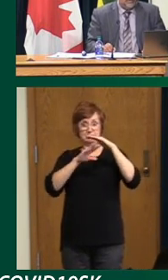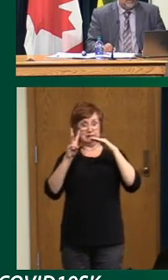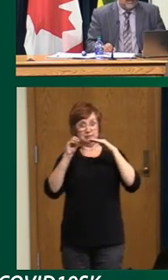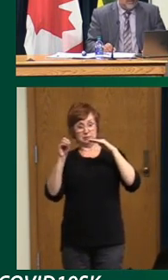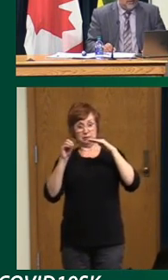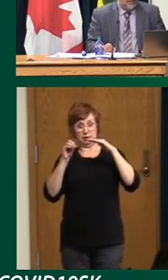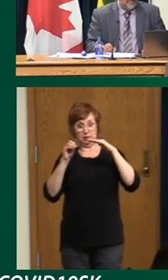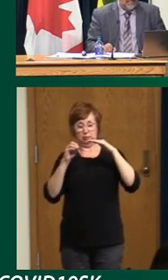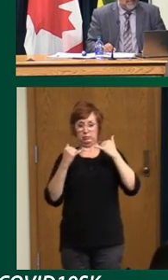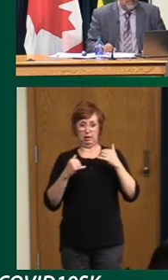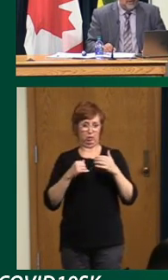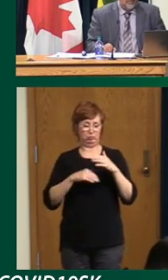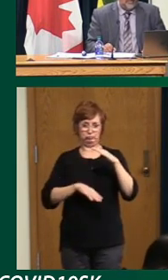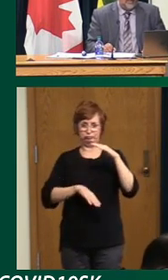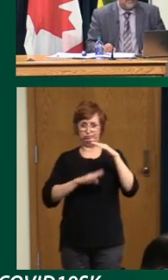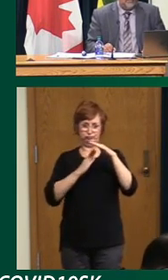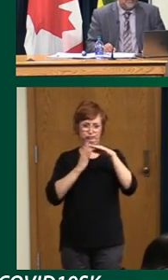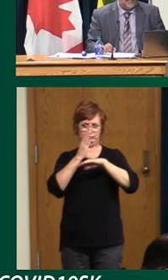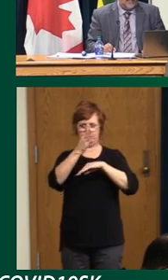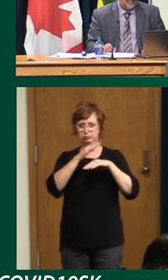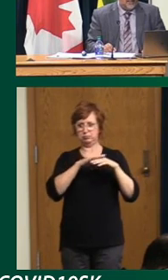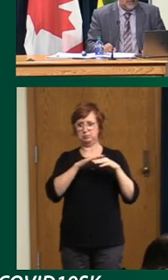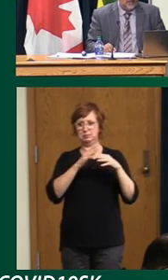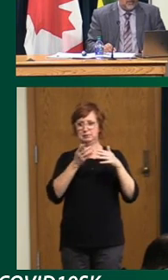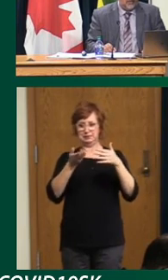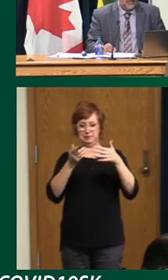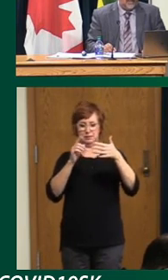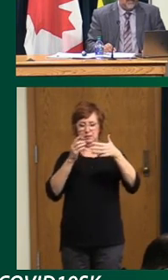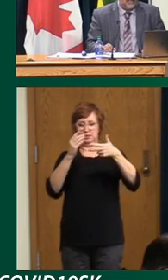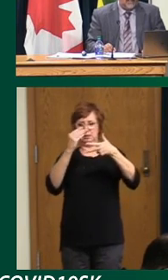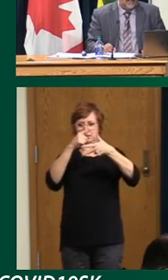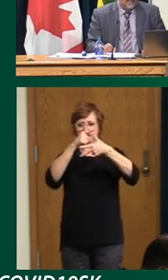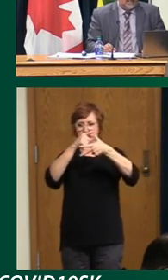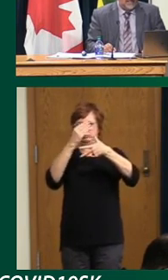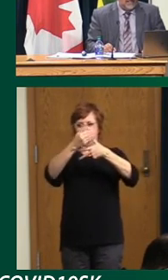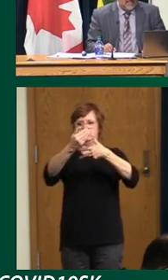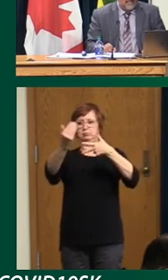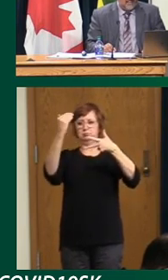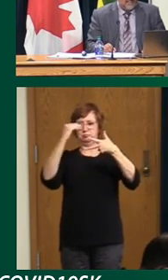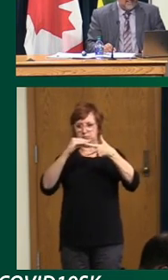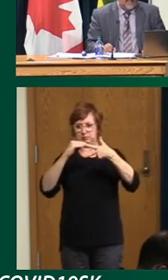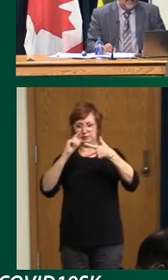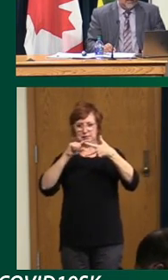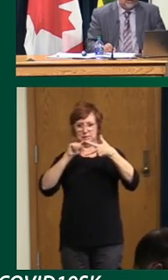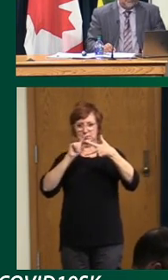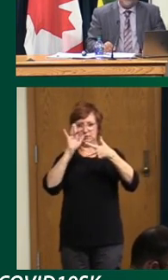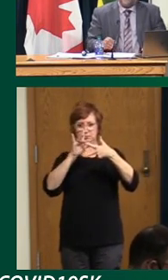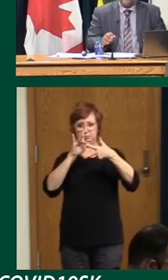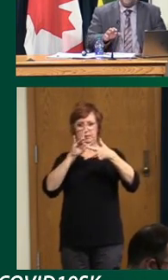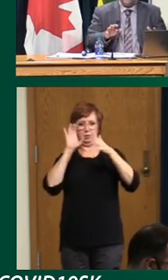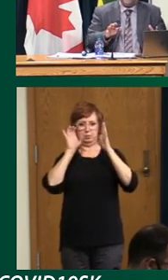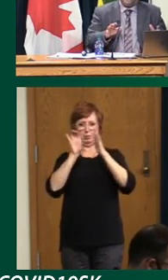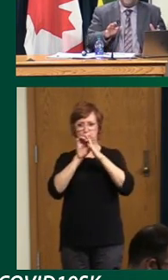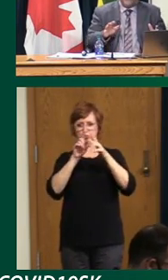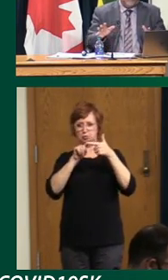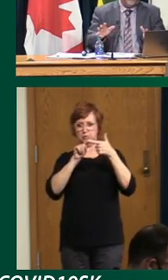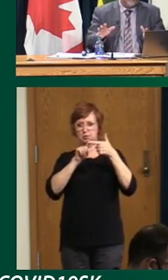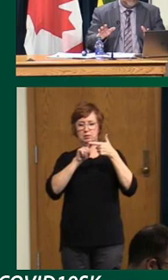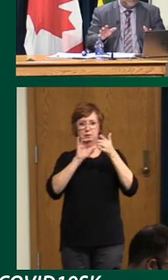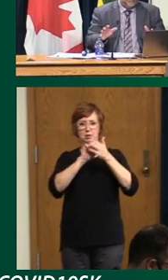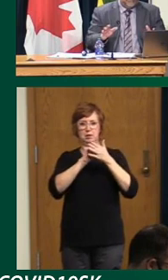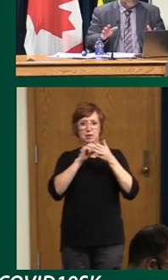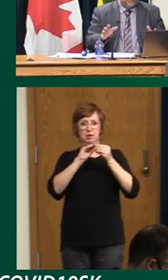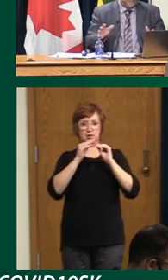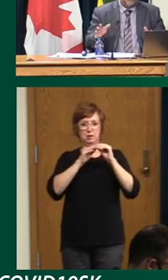be. Right now, we're seeing a bit of a surge, the fall peak, and that's the second slide. But what we want to do is we want to